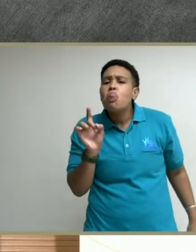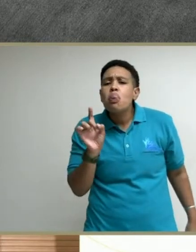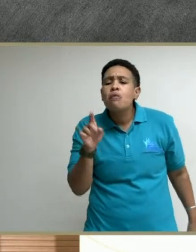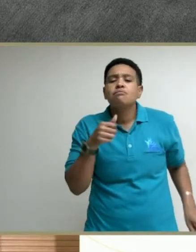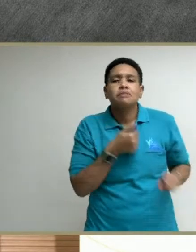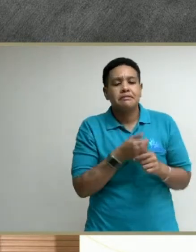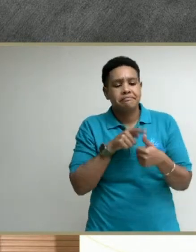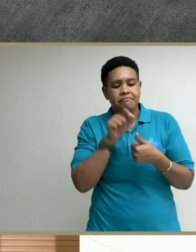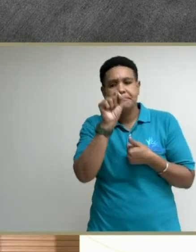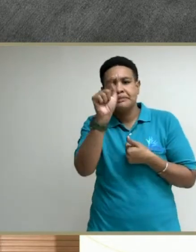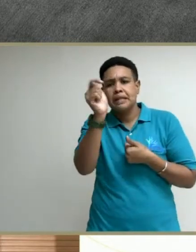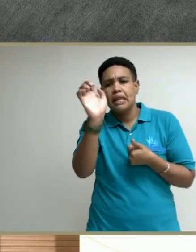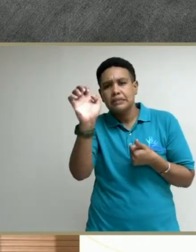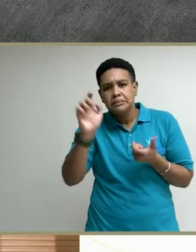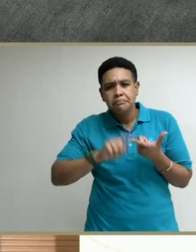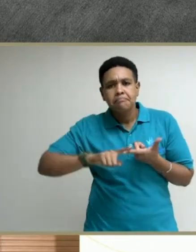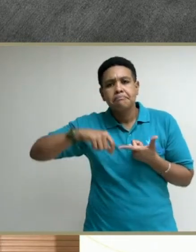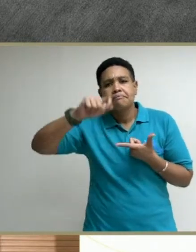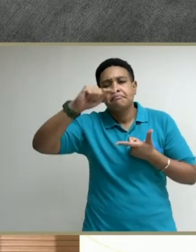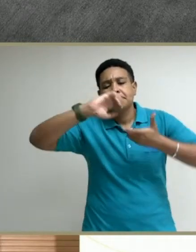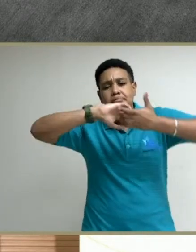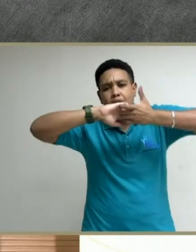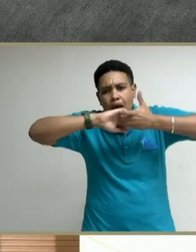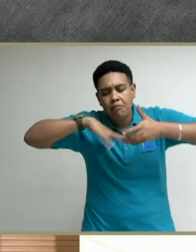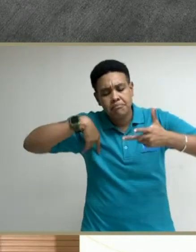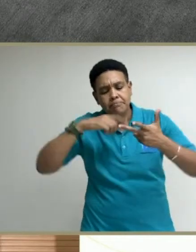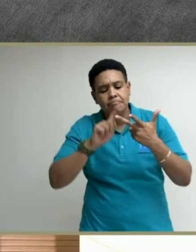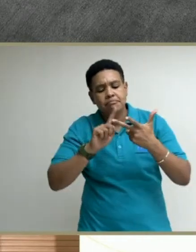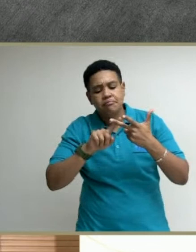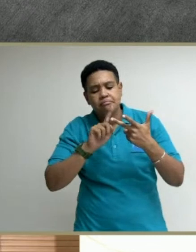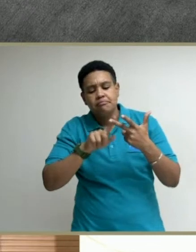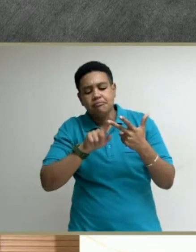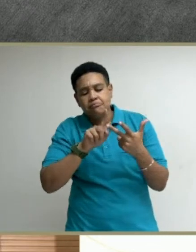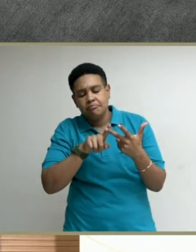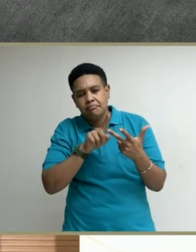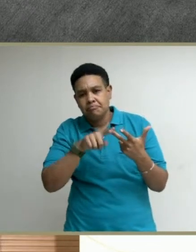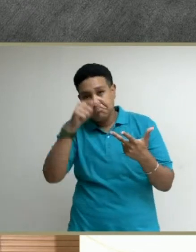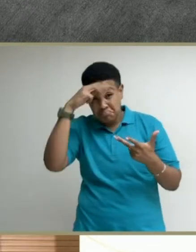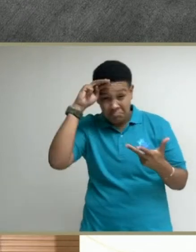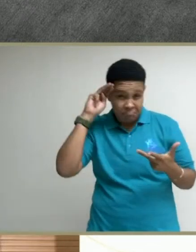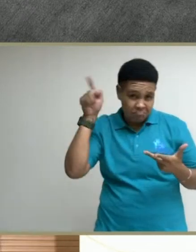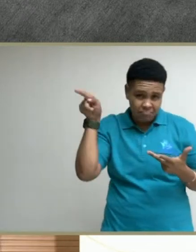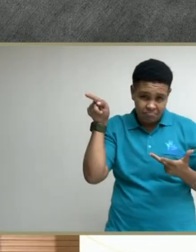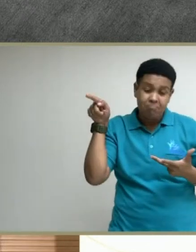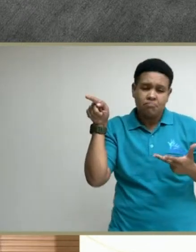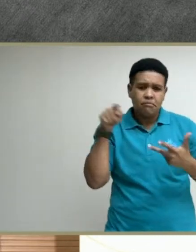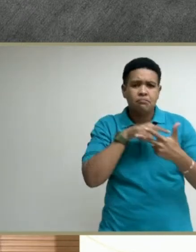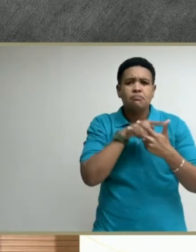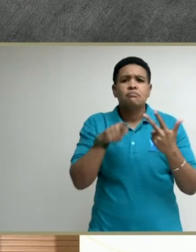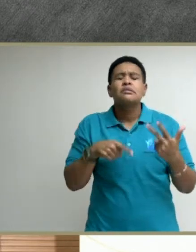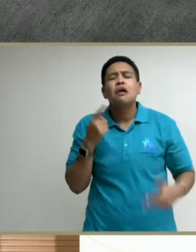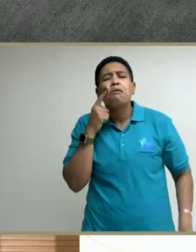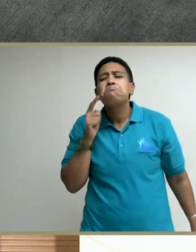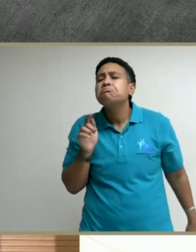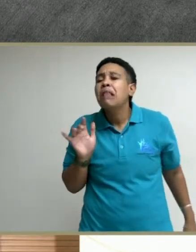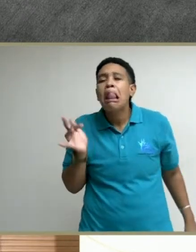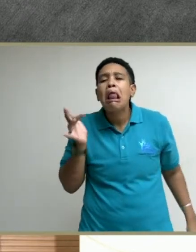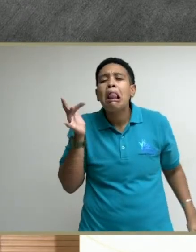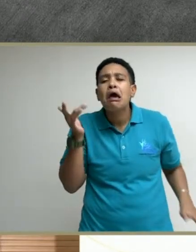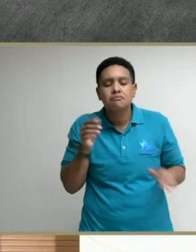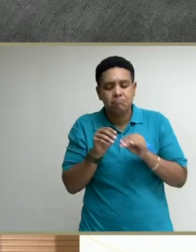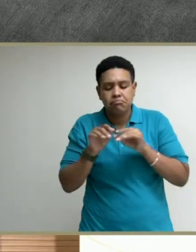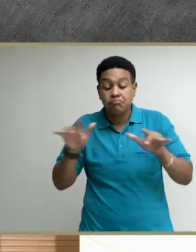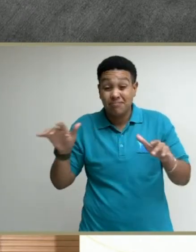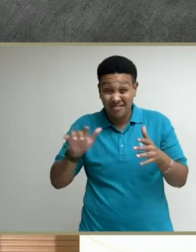St. Elizabeth, St. Thomas, and St. Mary, where we have low levels of spread. The